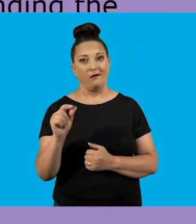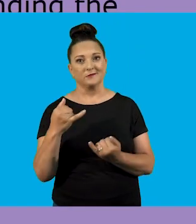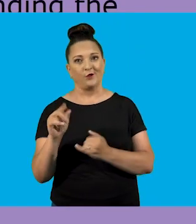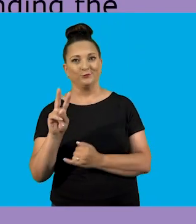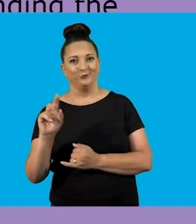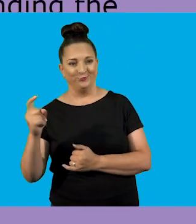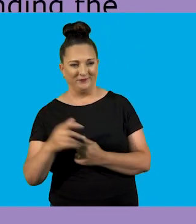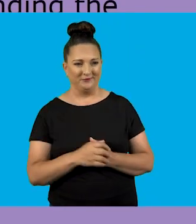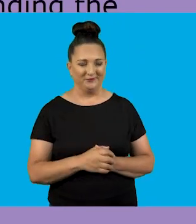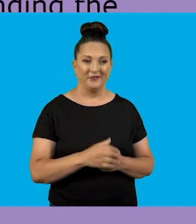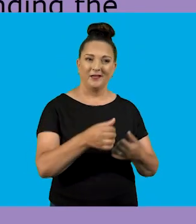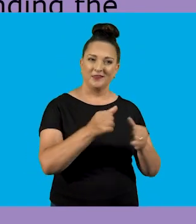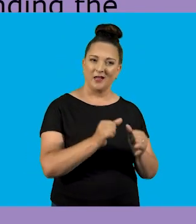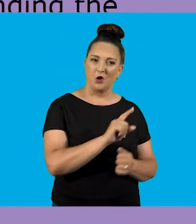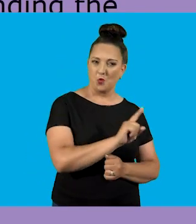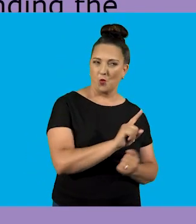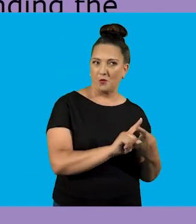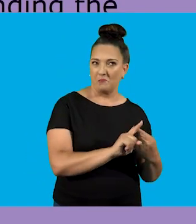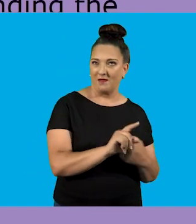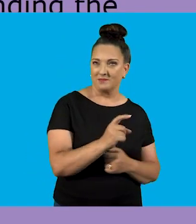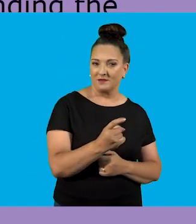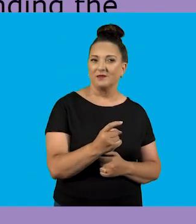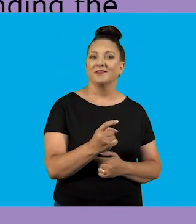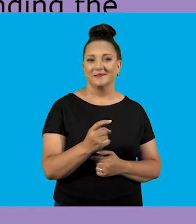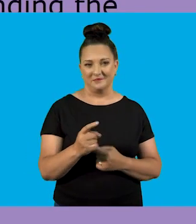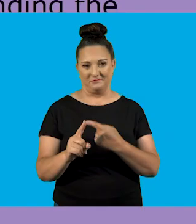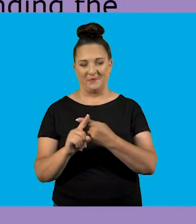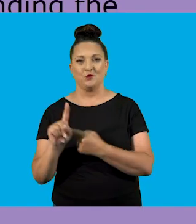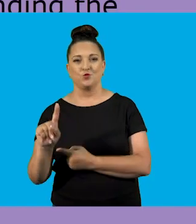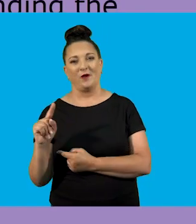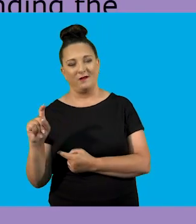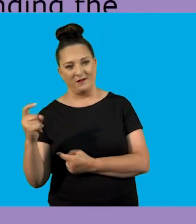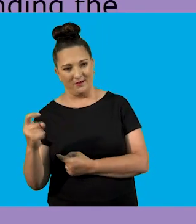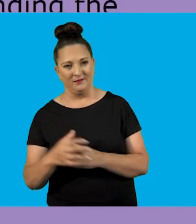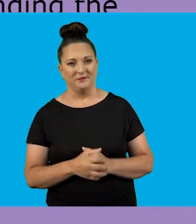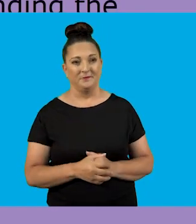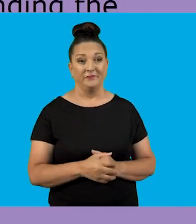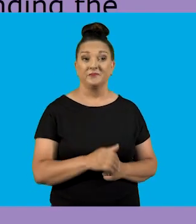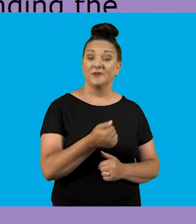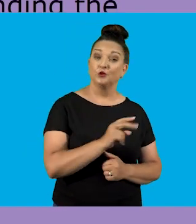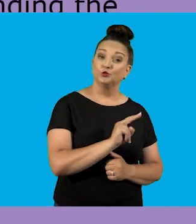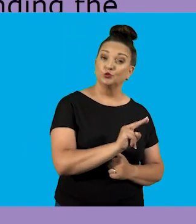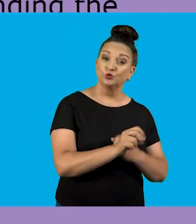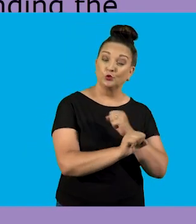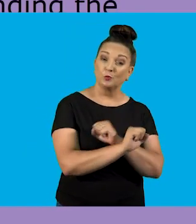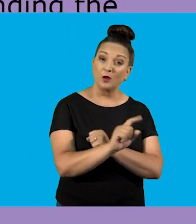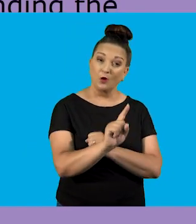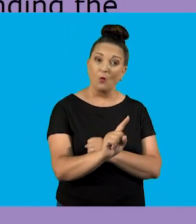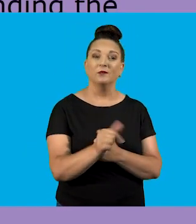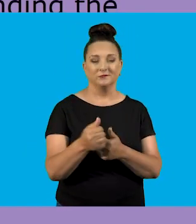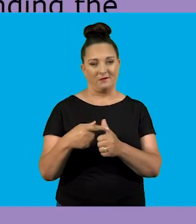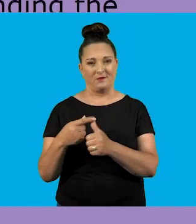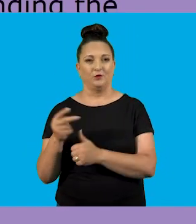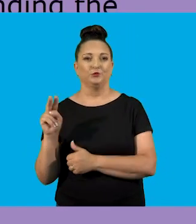Then we are still adding, we have a 1 multiplied by x, that is a 1x. And then we have a 2 multiplied by 1, that is a